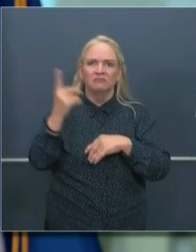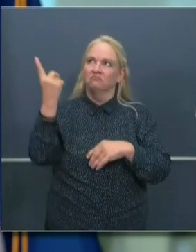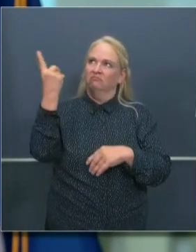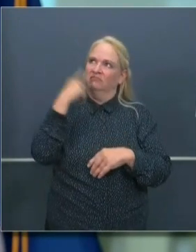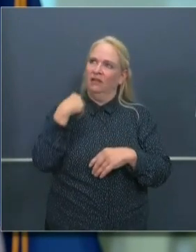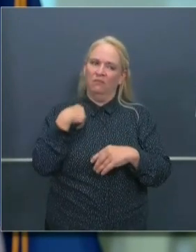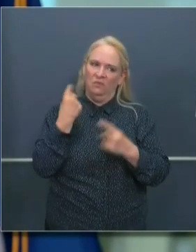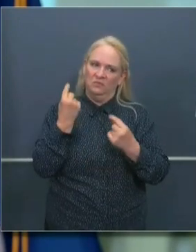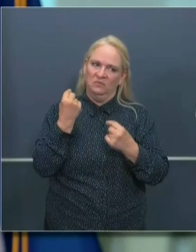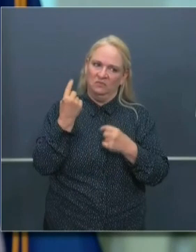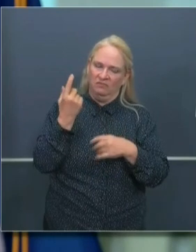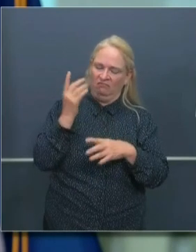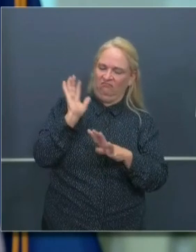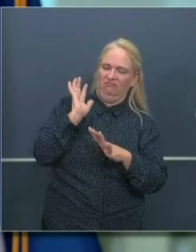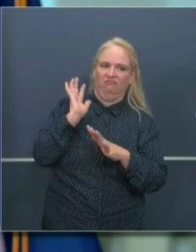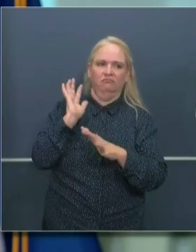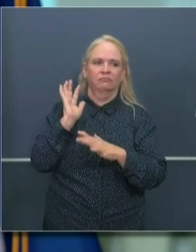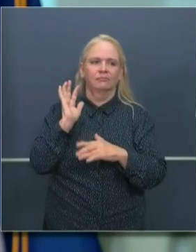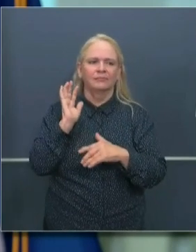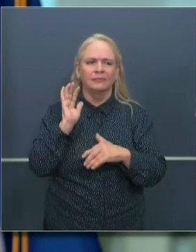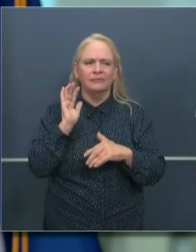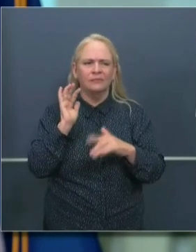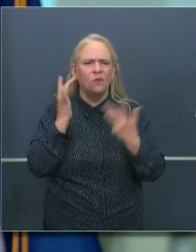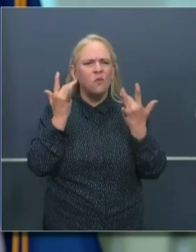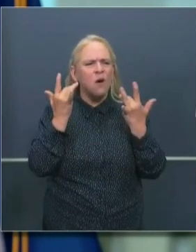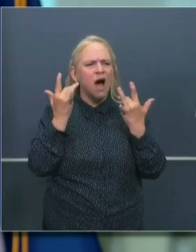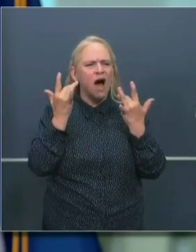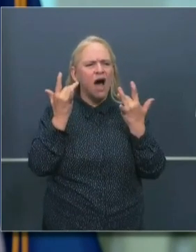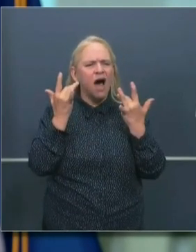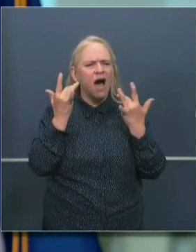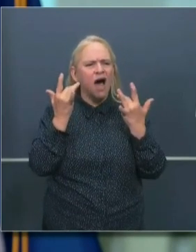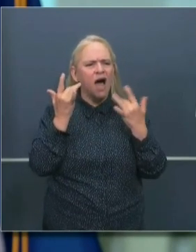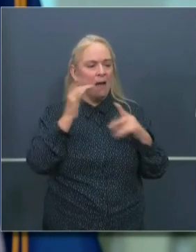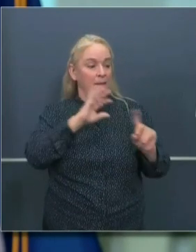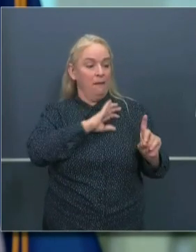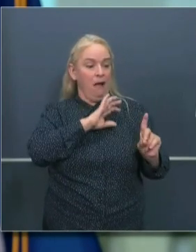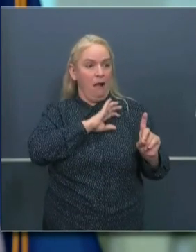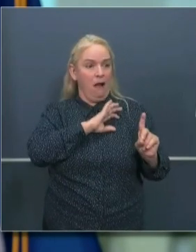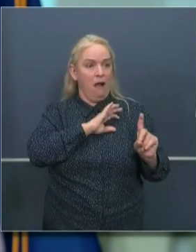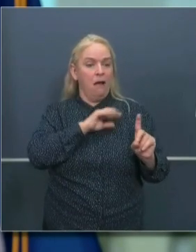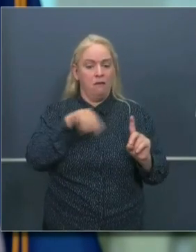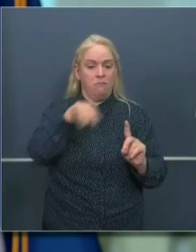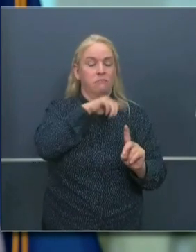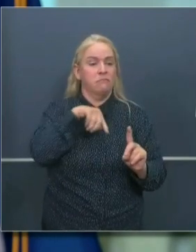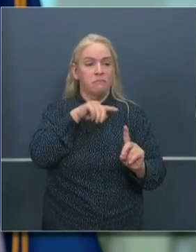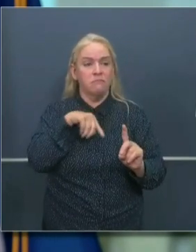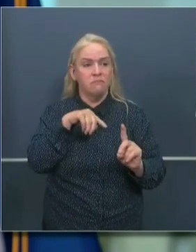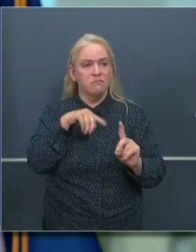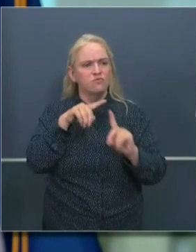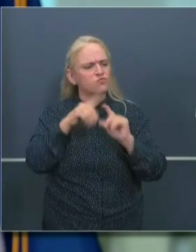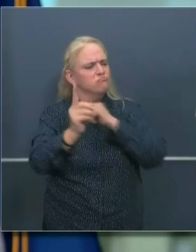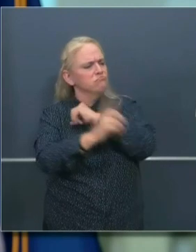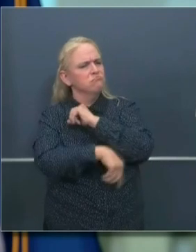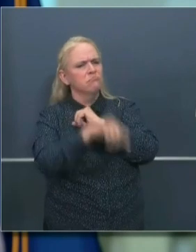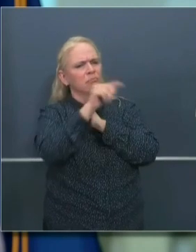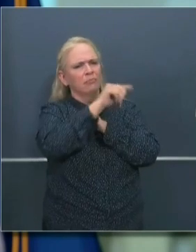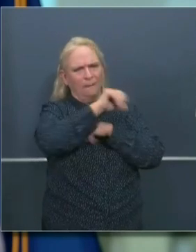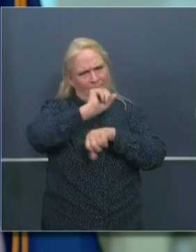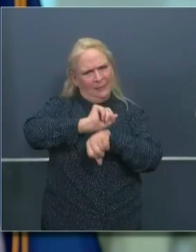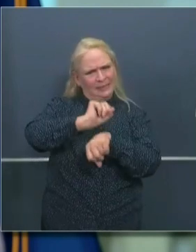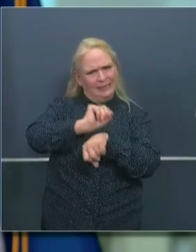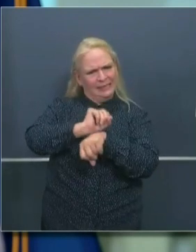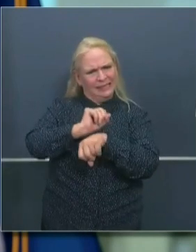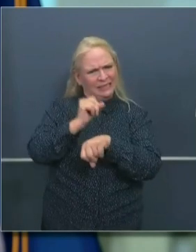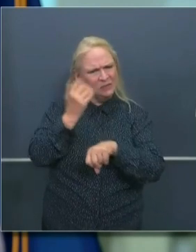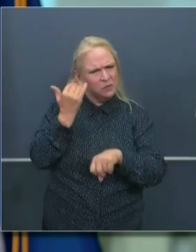distancing. So what is the harm in asking law enforcement agencies across the state to enforce in the LA County Sheriff's Department, at